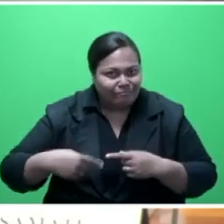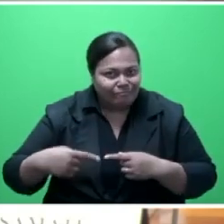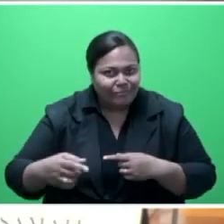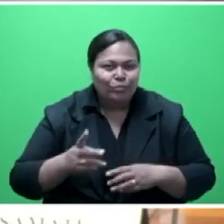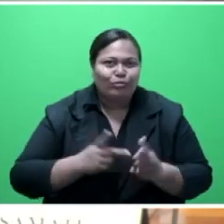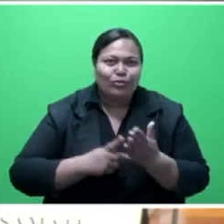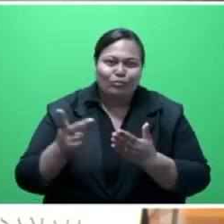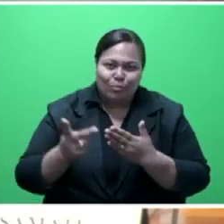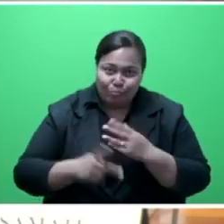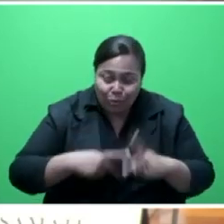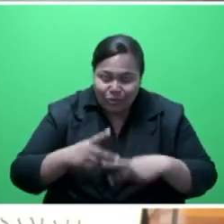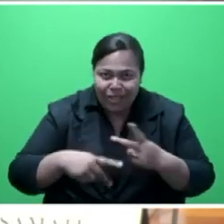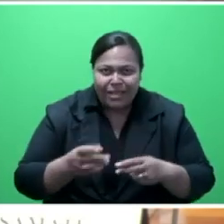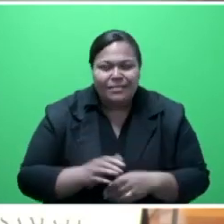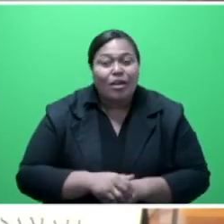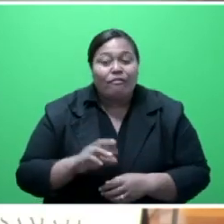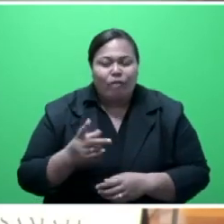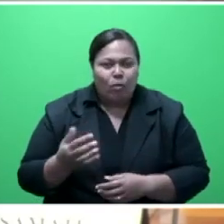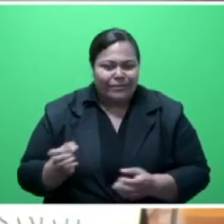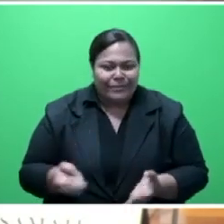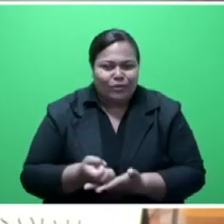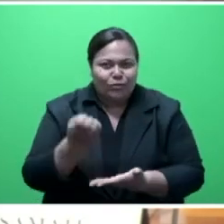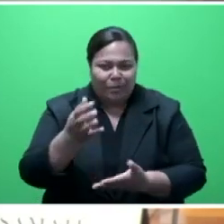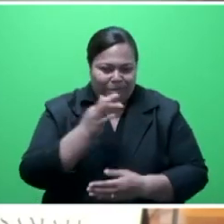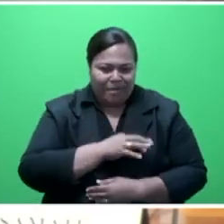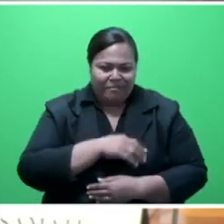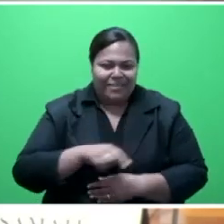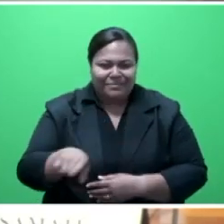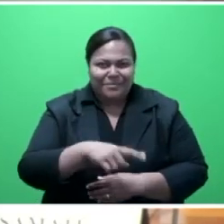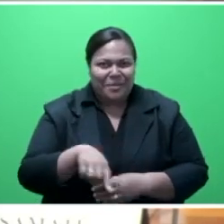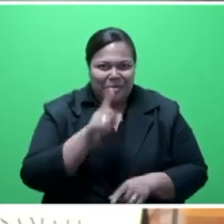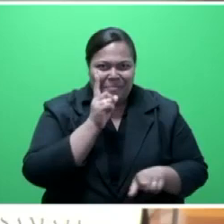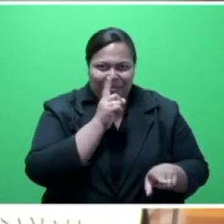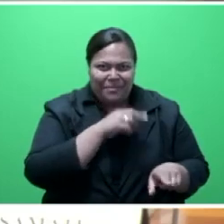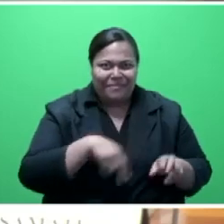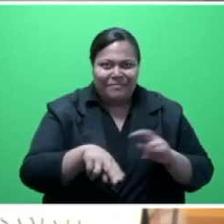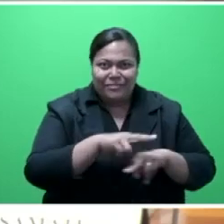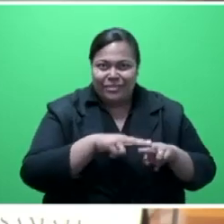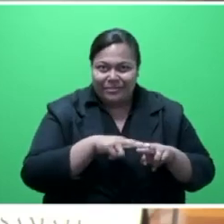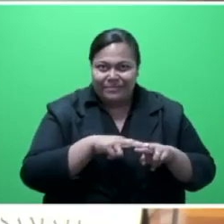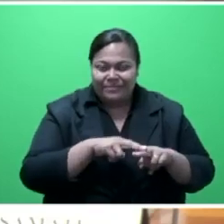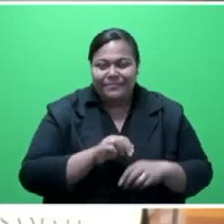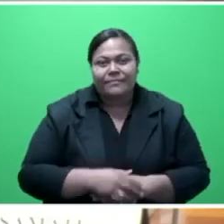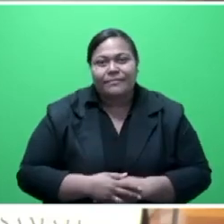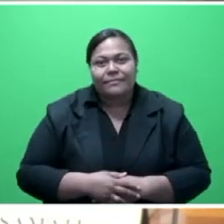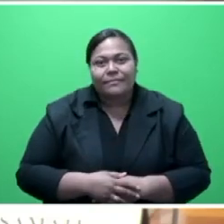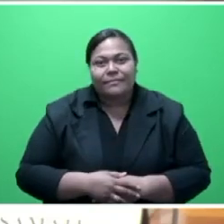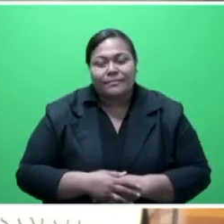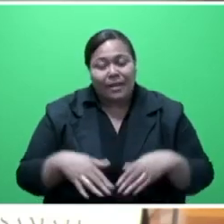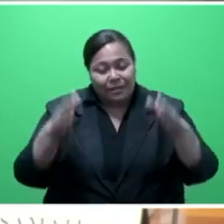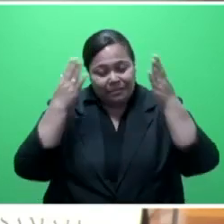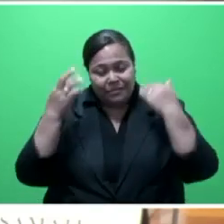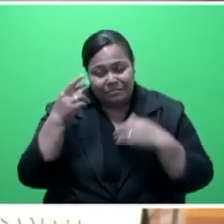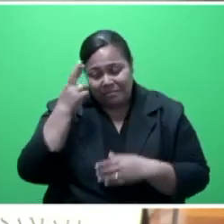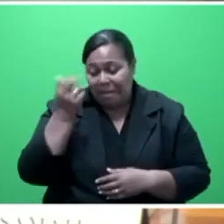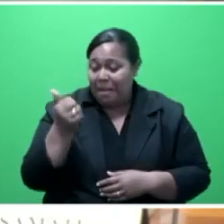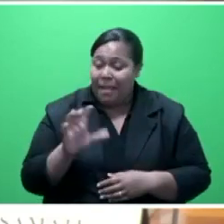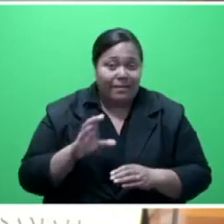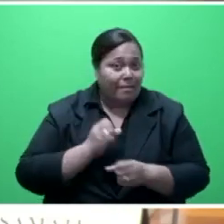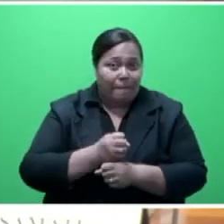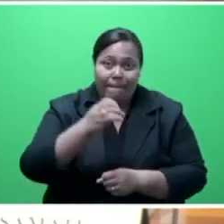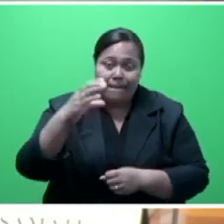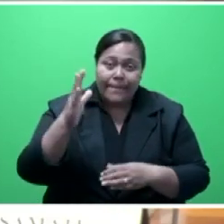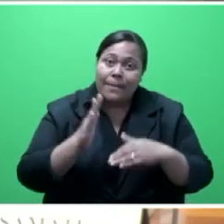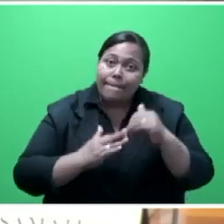bringing the economic benefits of these projects to our people as quickly as possible. Mr. Speaker, so any companies which build buildings for